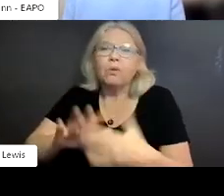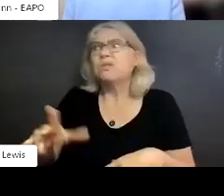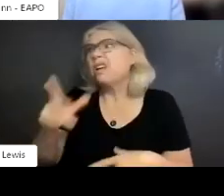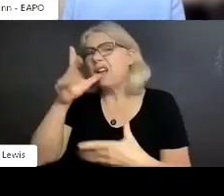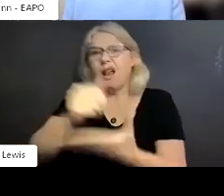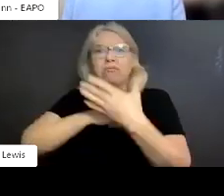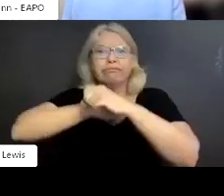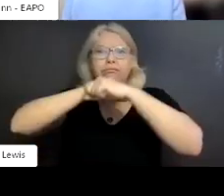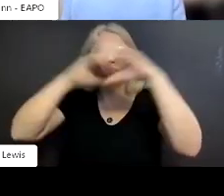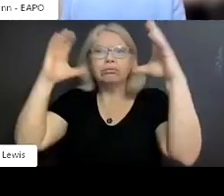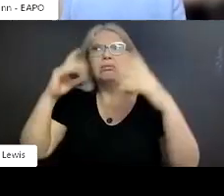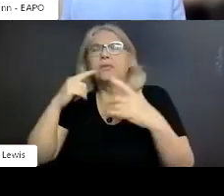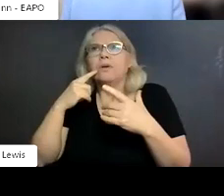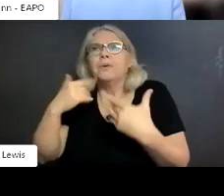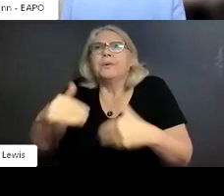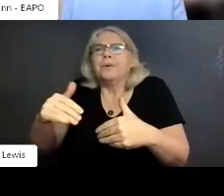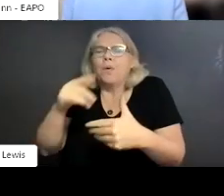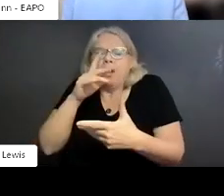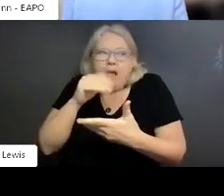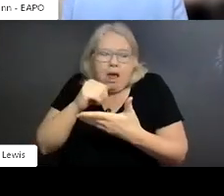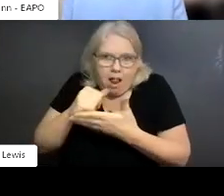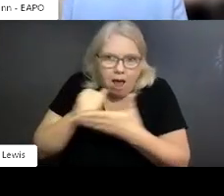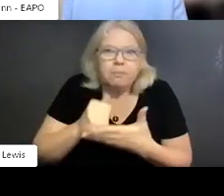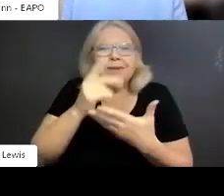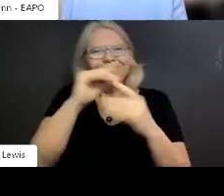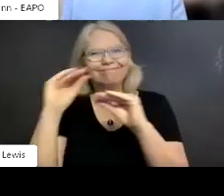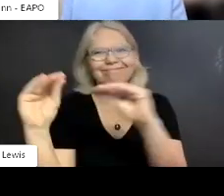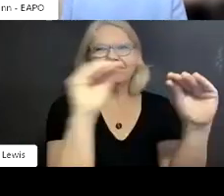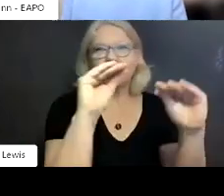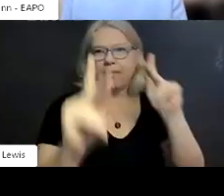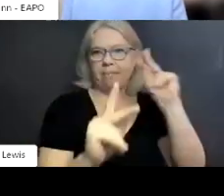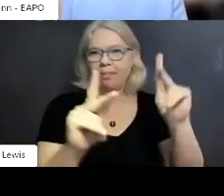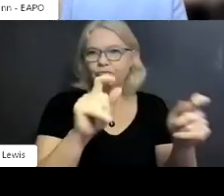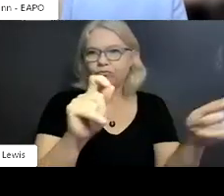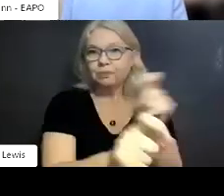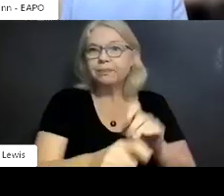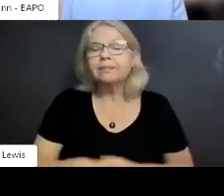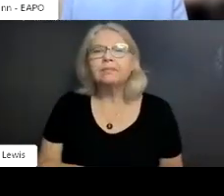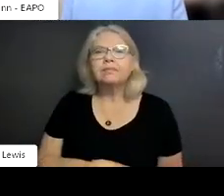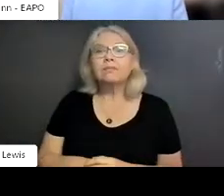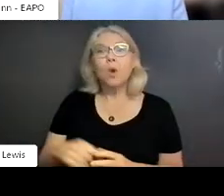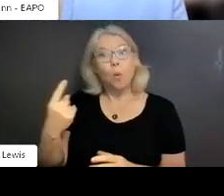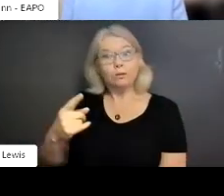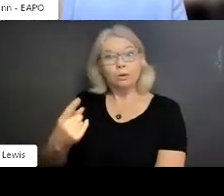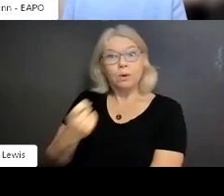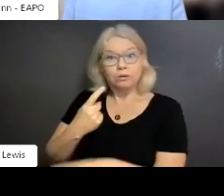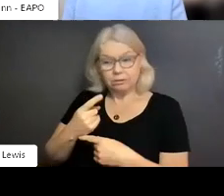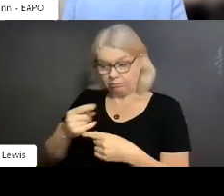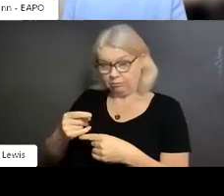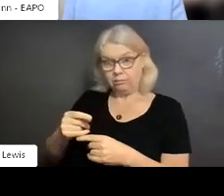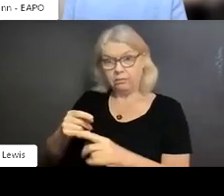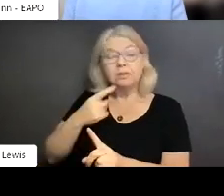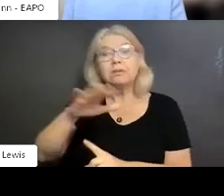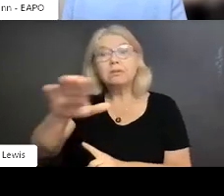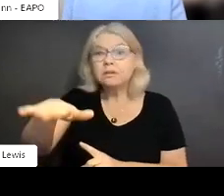change. So there was one question: are there virtual groups for caregivers? That's being asked. So do you host